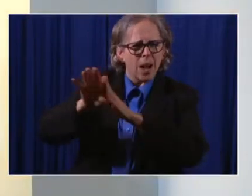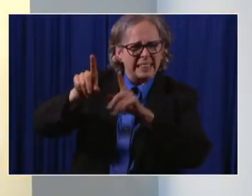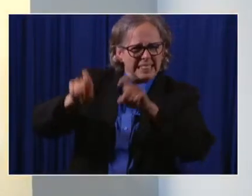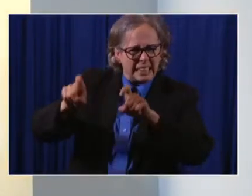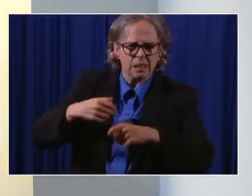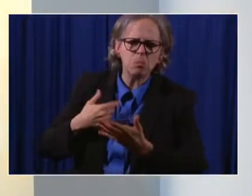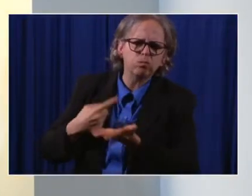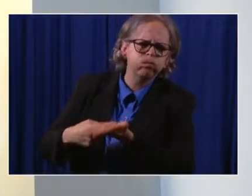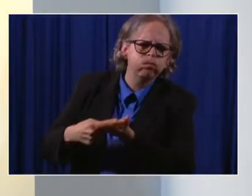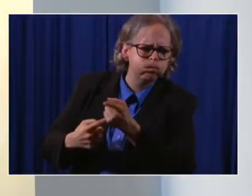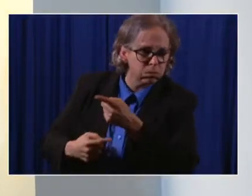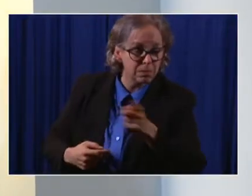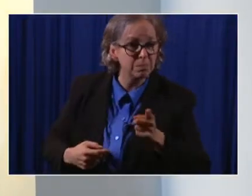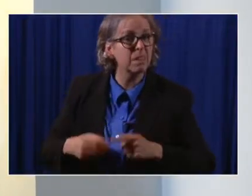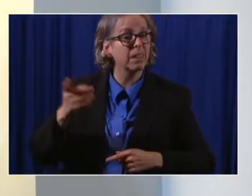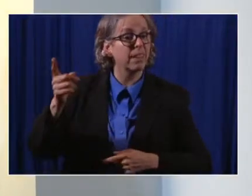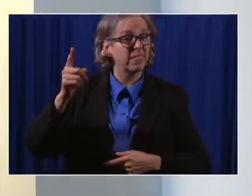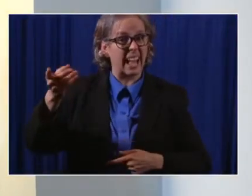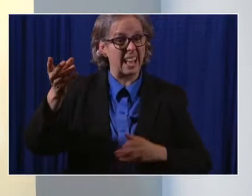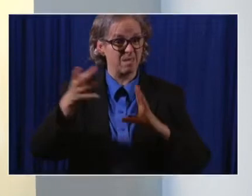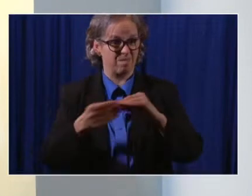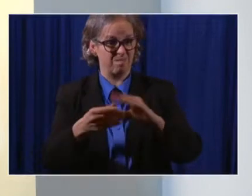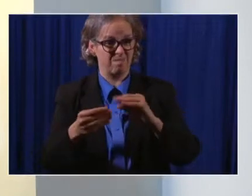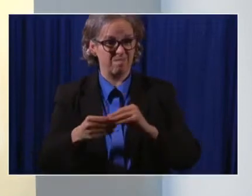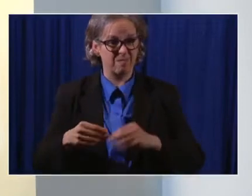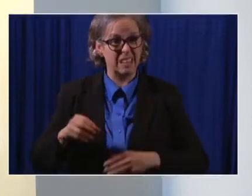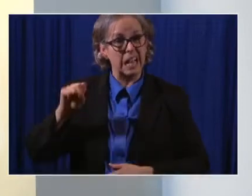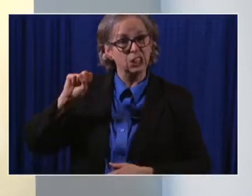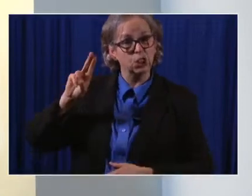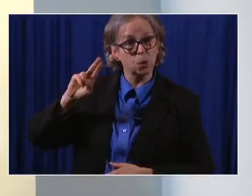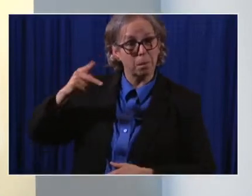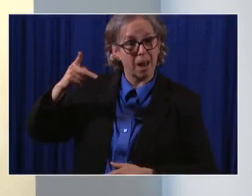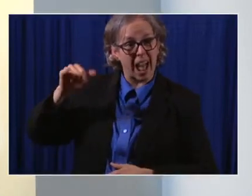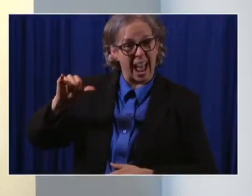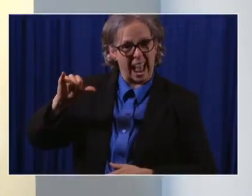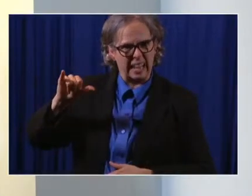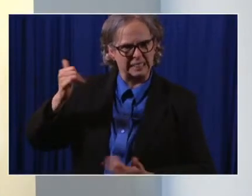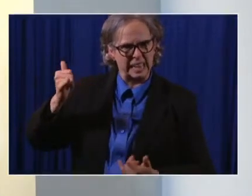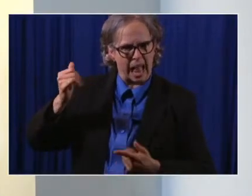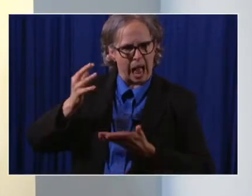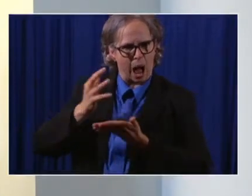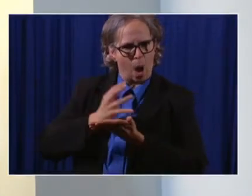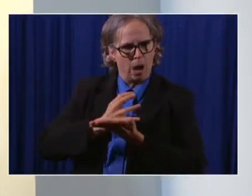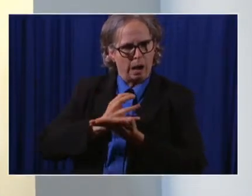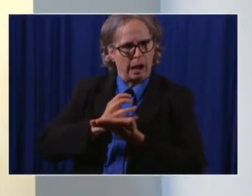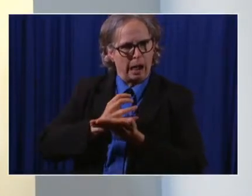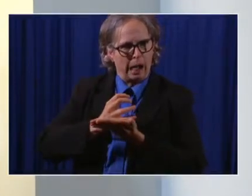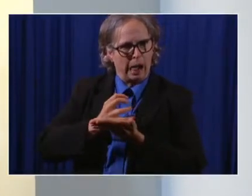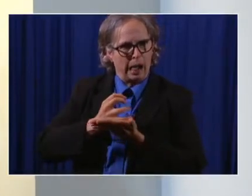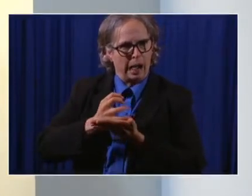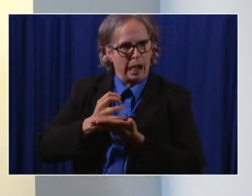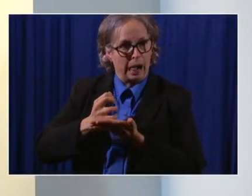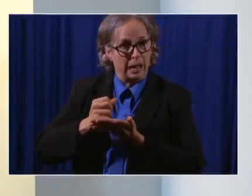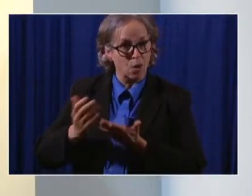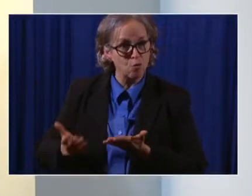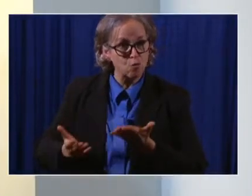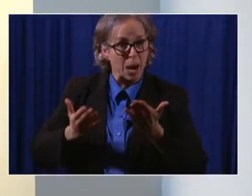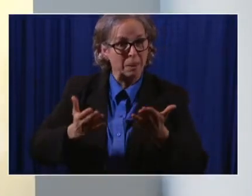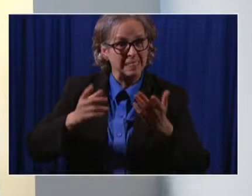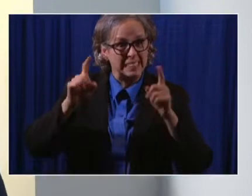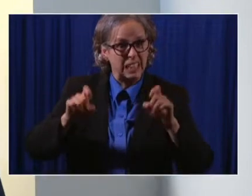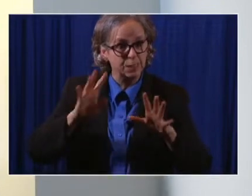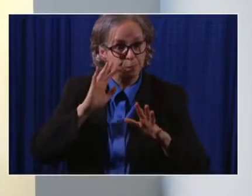supply of testing, they're not even recommending testing asymptomatic people, and so that was not what that was intended